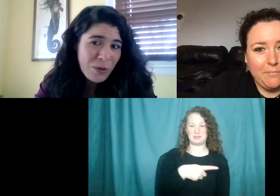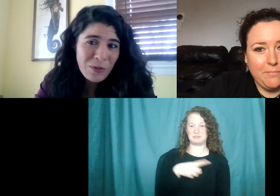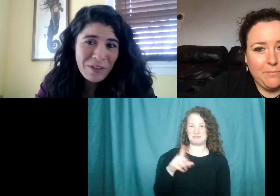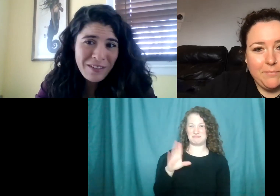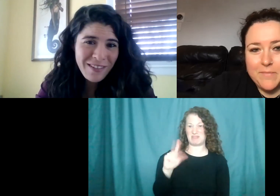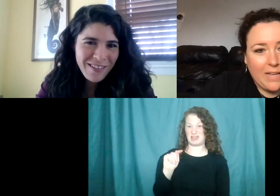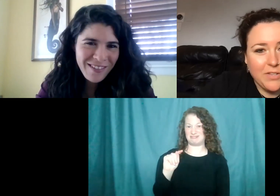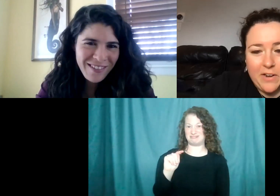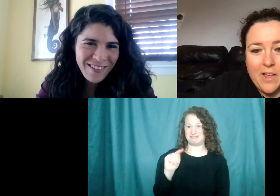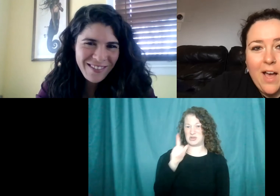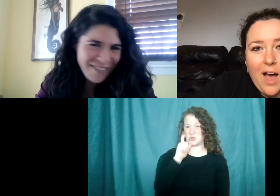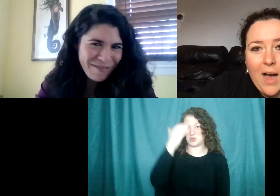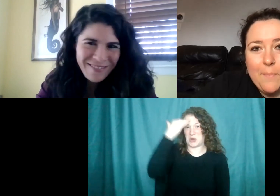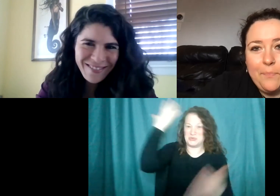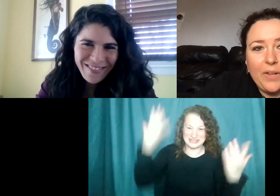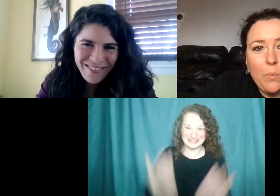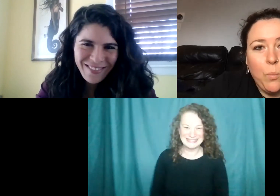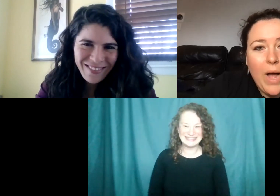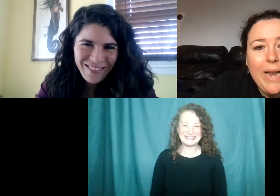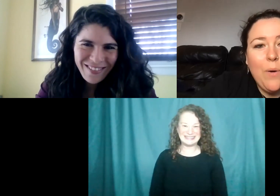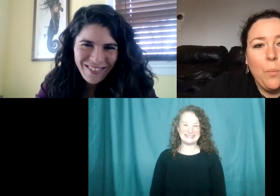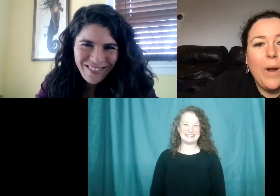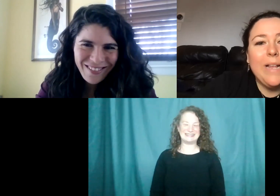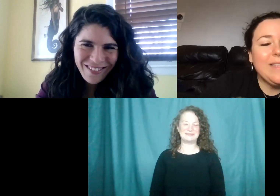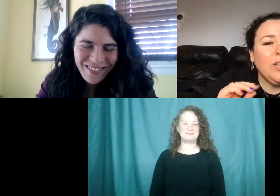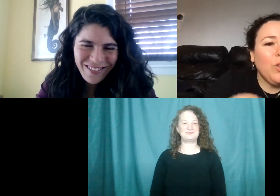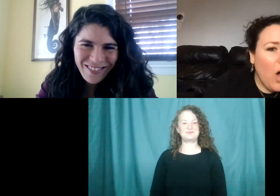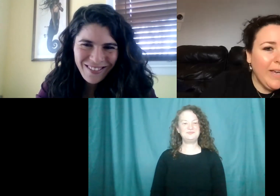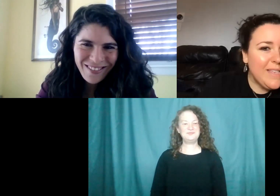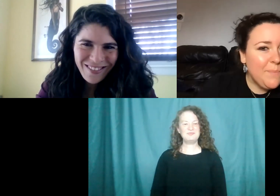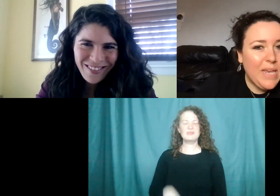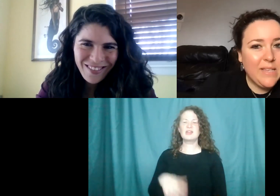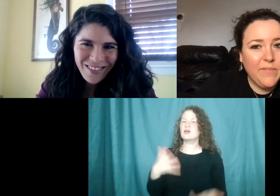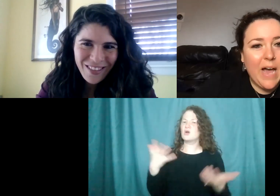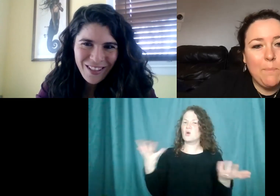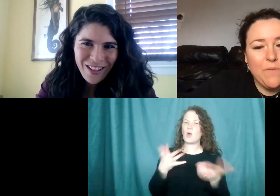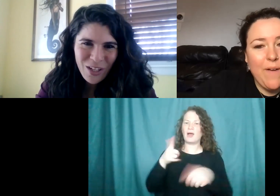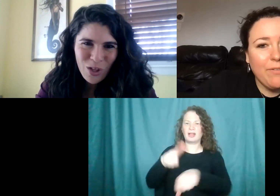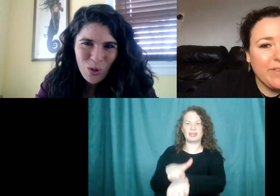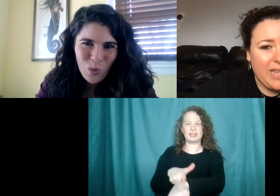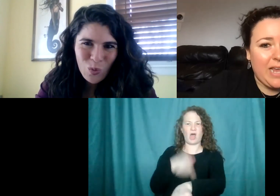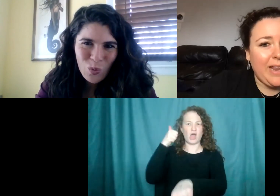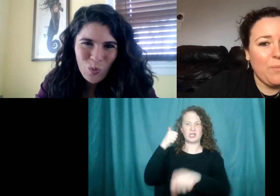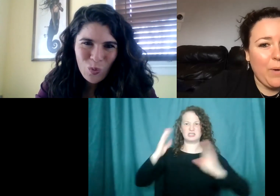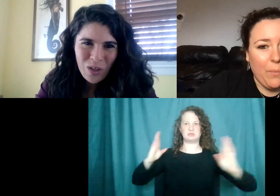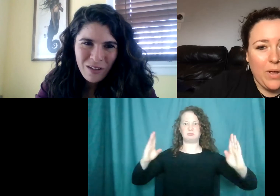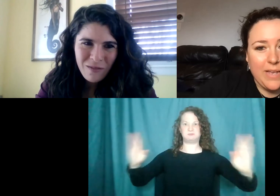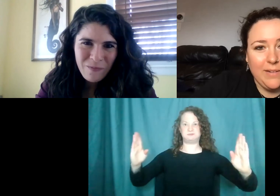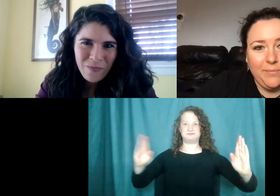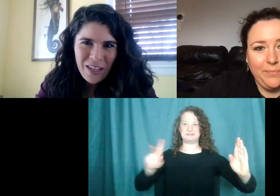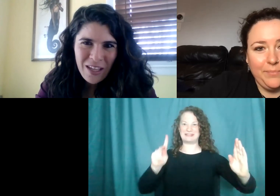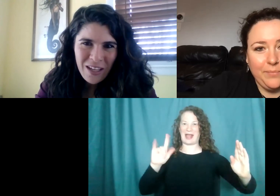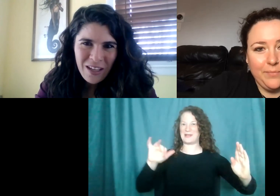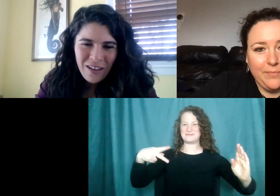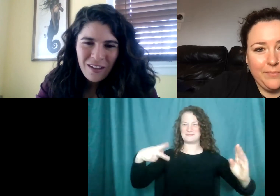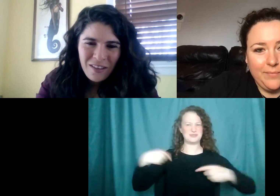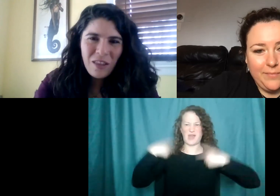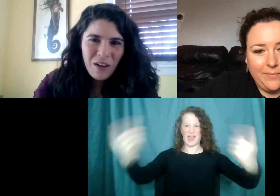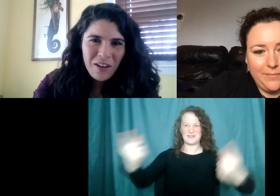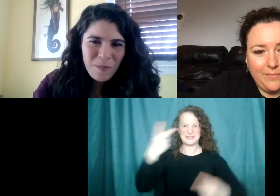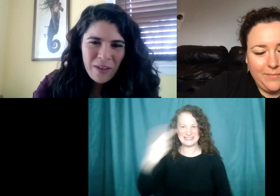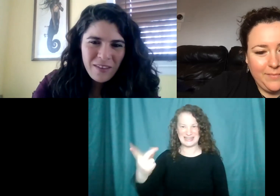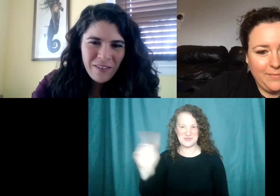who knows? Sounds good. What is the longest piece of kelp you've ever seen, and where was it?